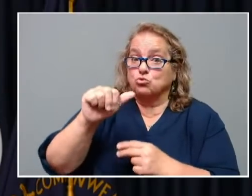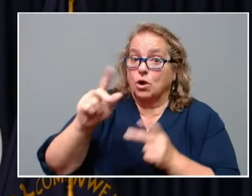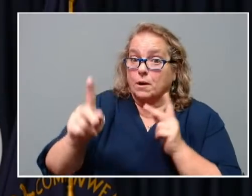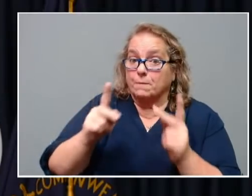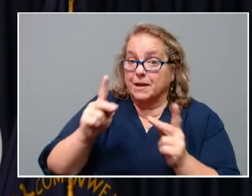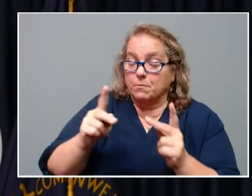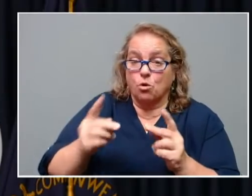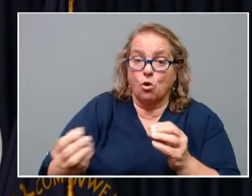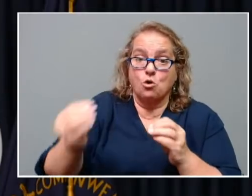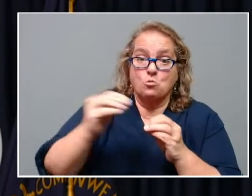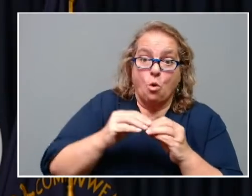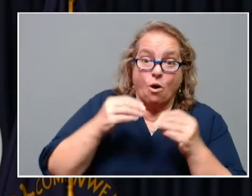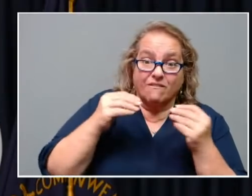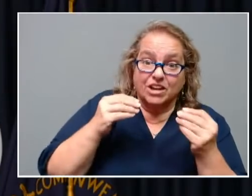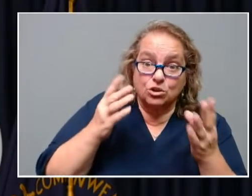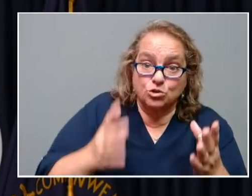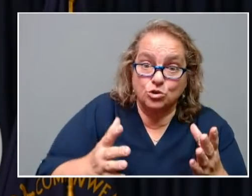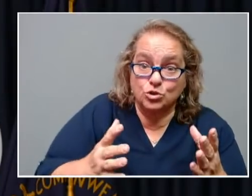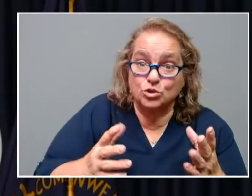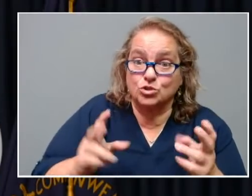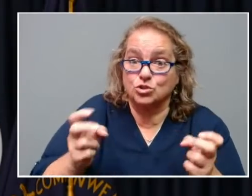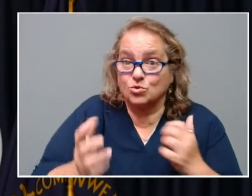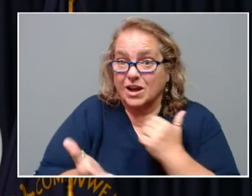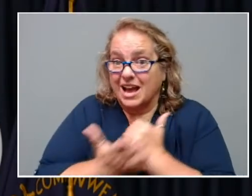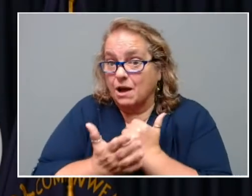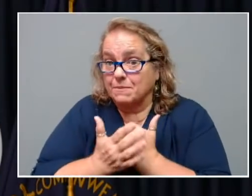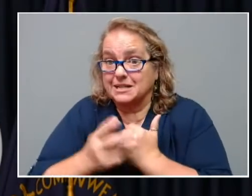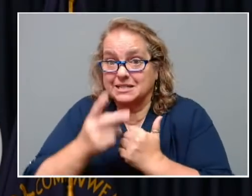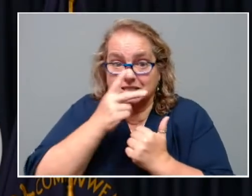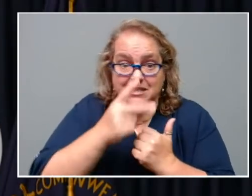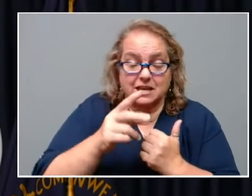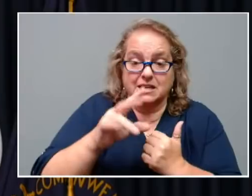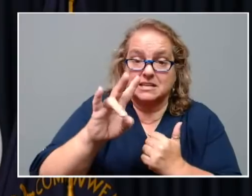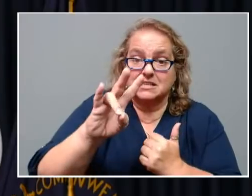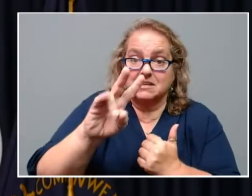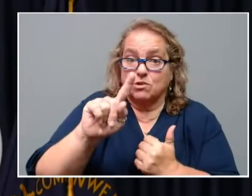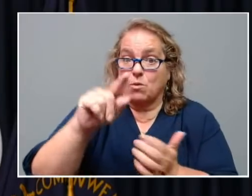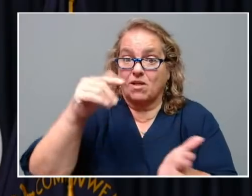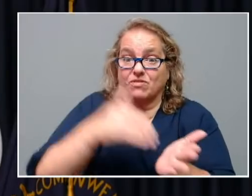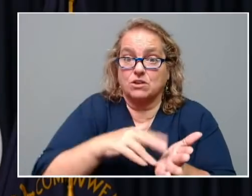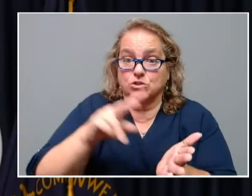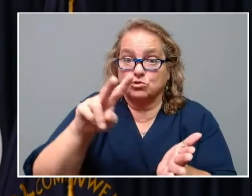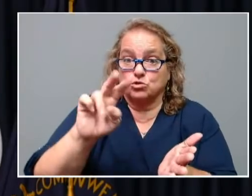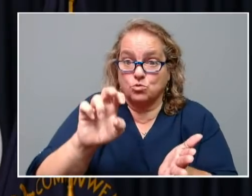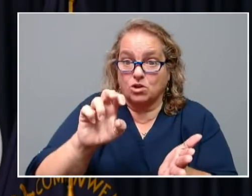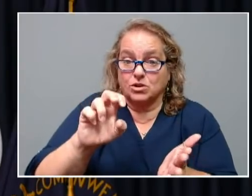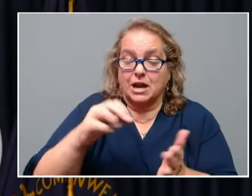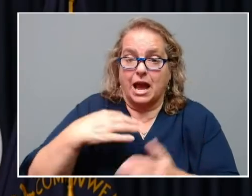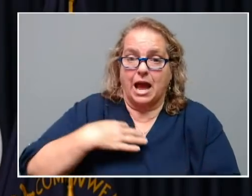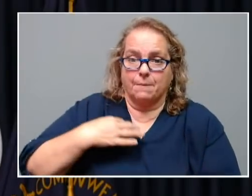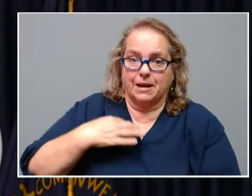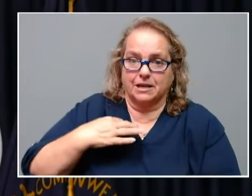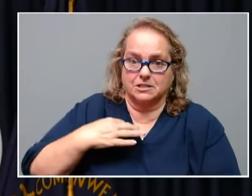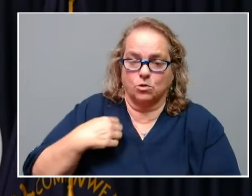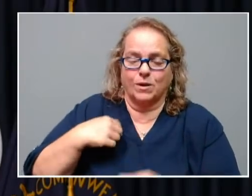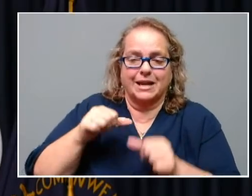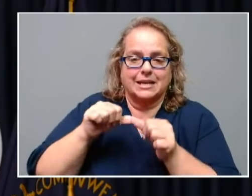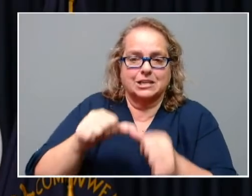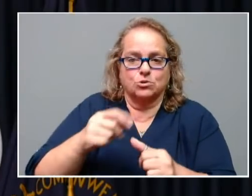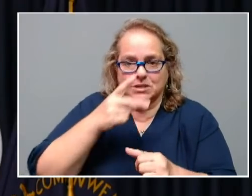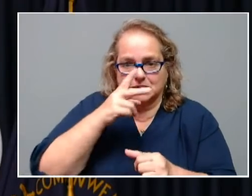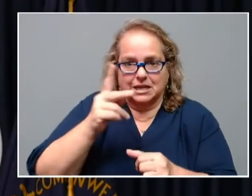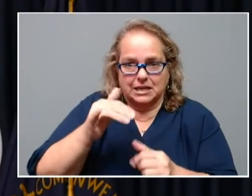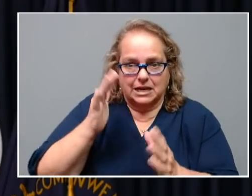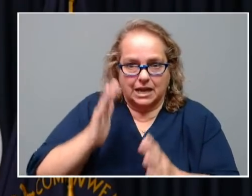The program's received 17,257 completed applications, and we continue to see more Kentuckians apply, and you should.